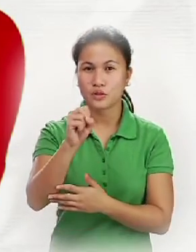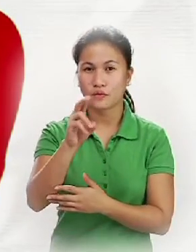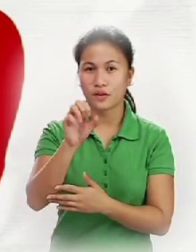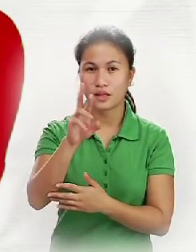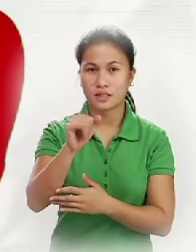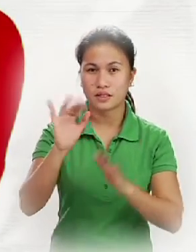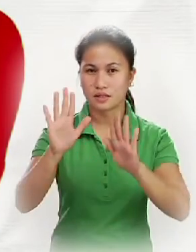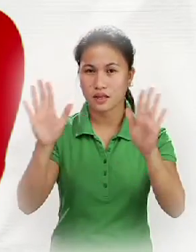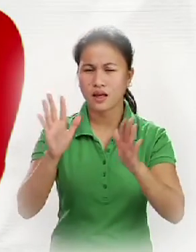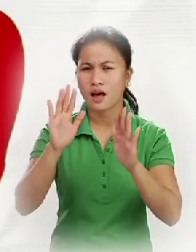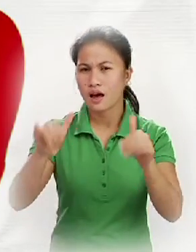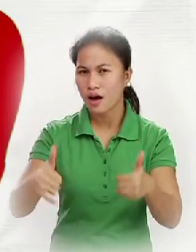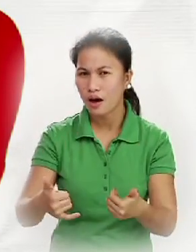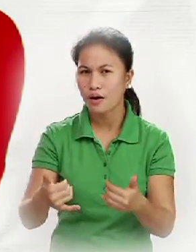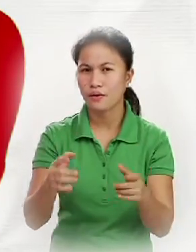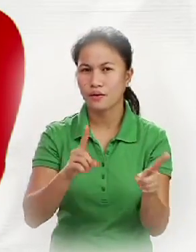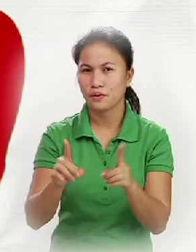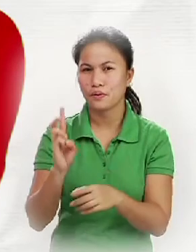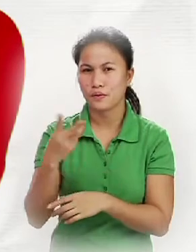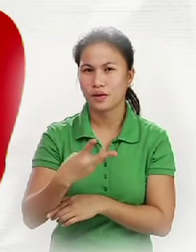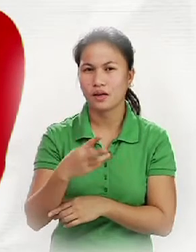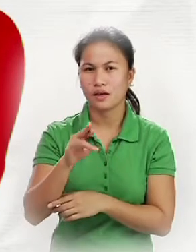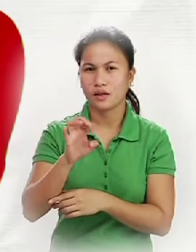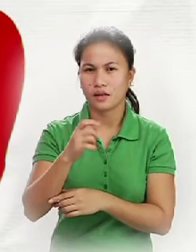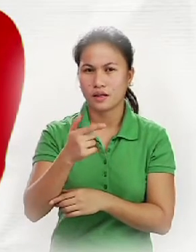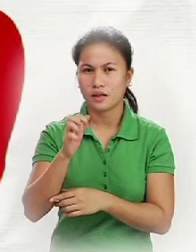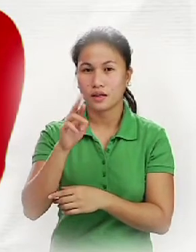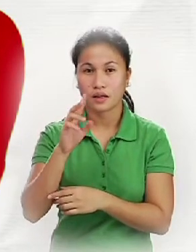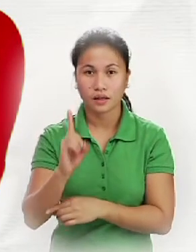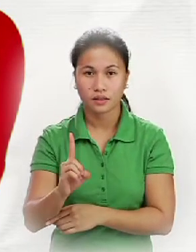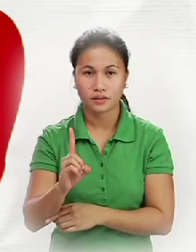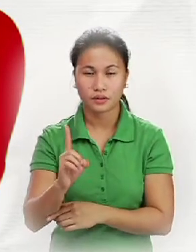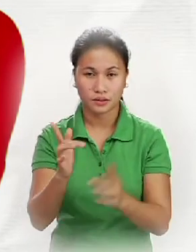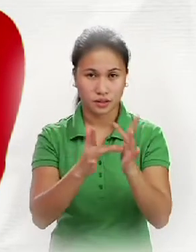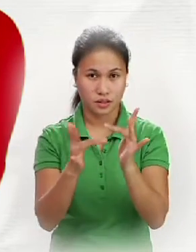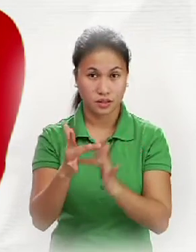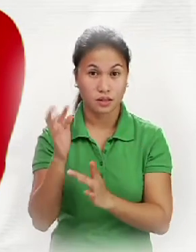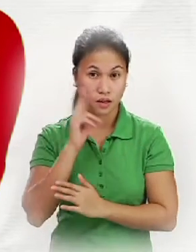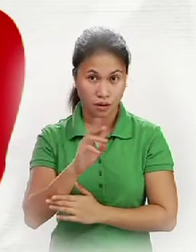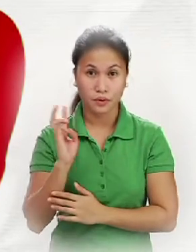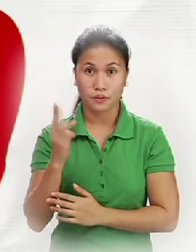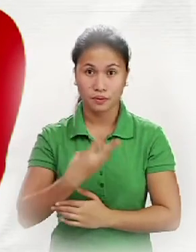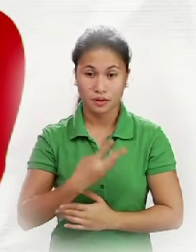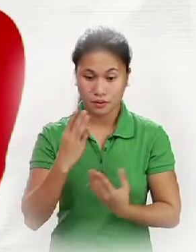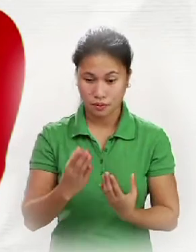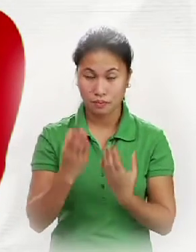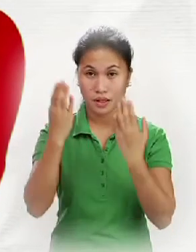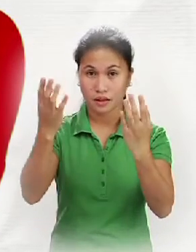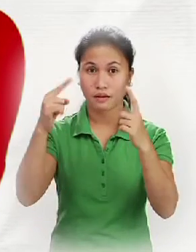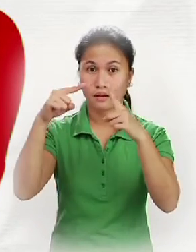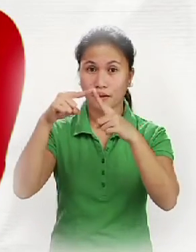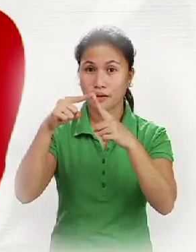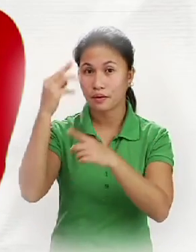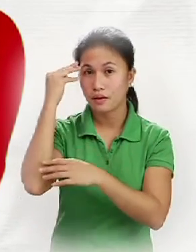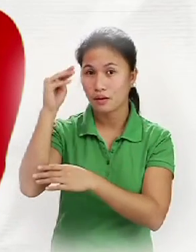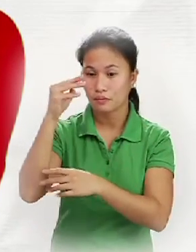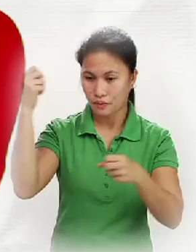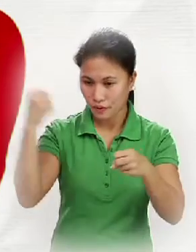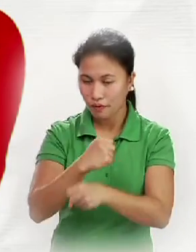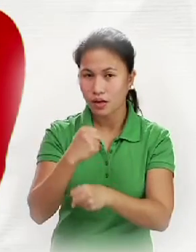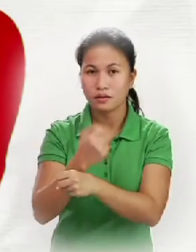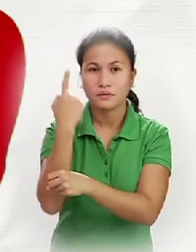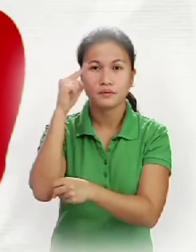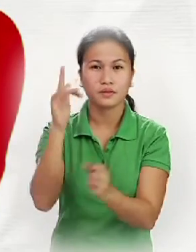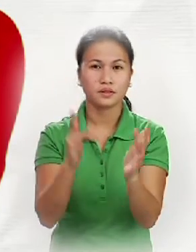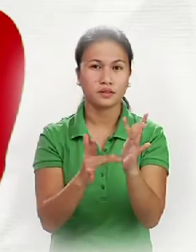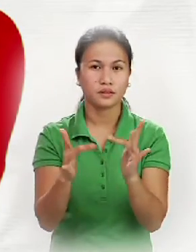sobering Sunday. How do we regard Jesus? Are we so committed to him that we